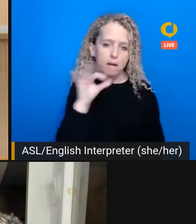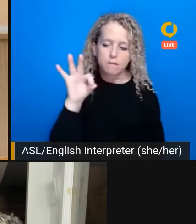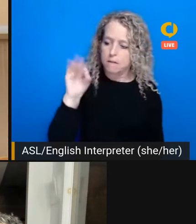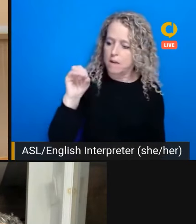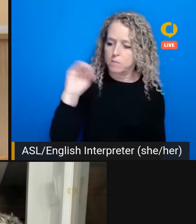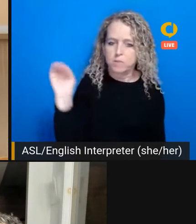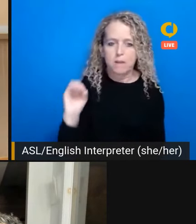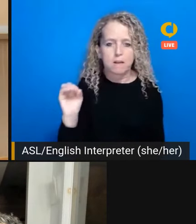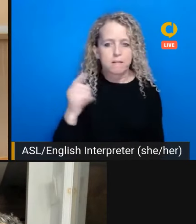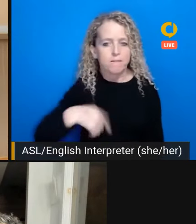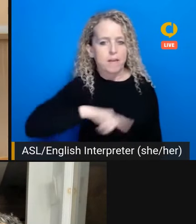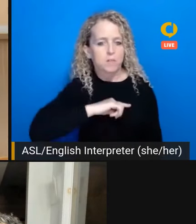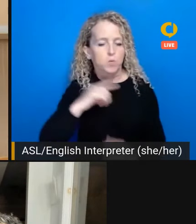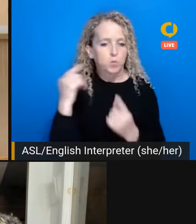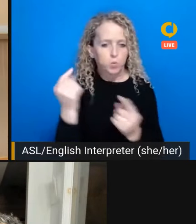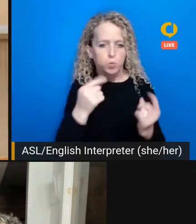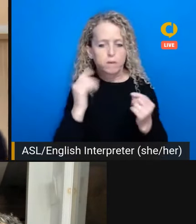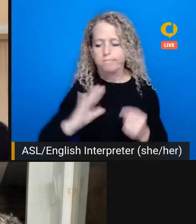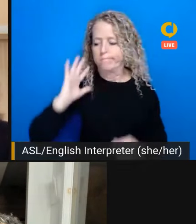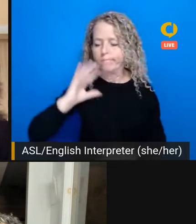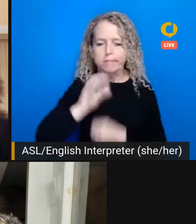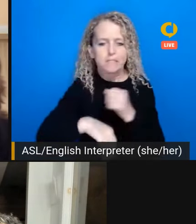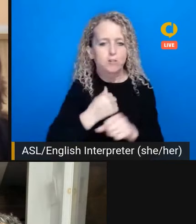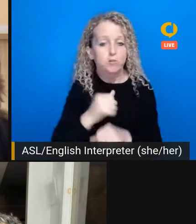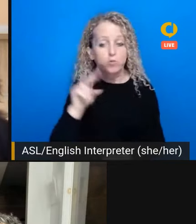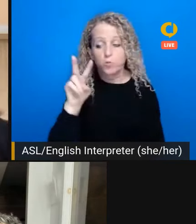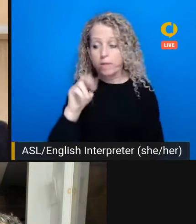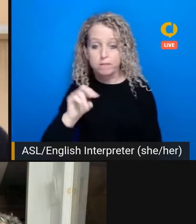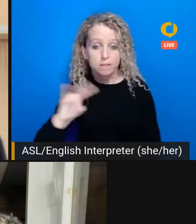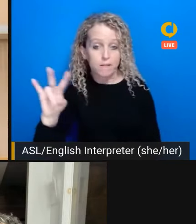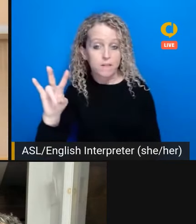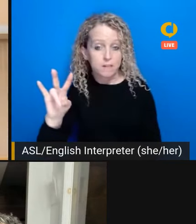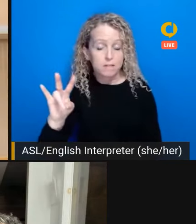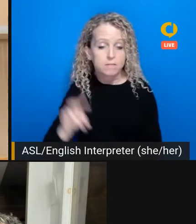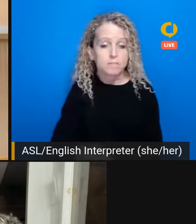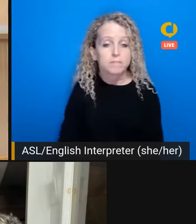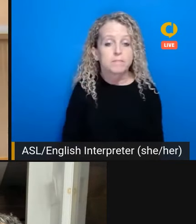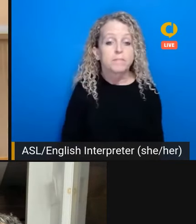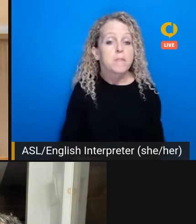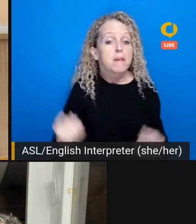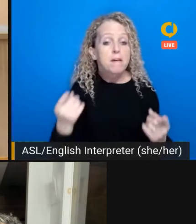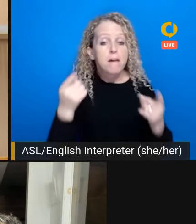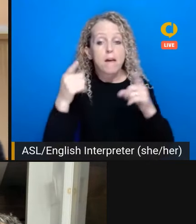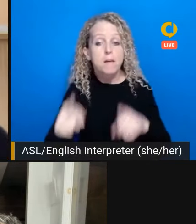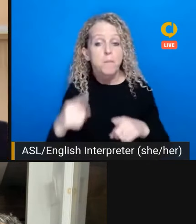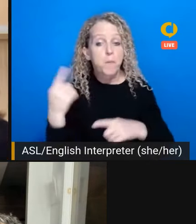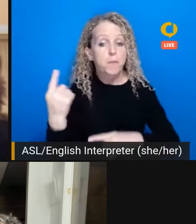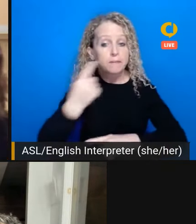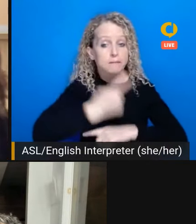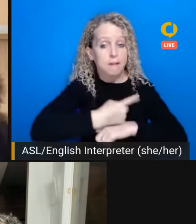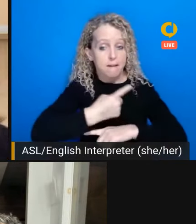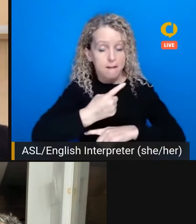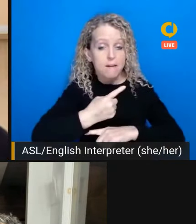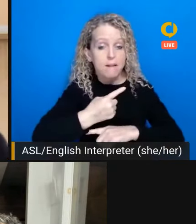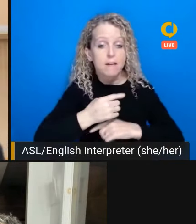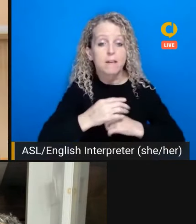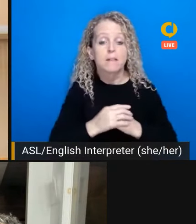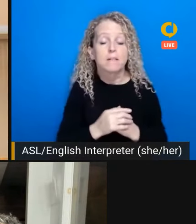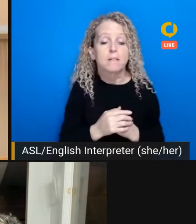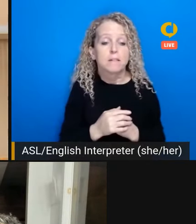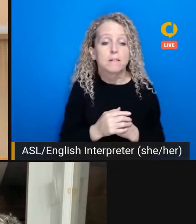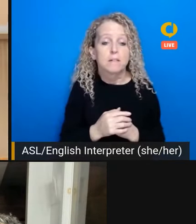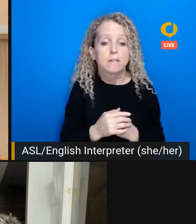doing it back in 2007. And you know what happened? In one spring morning, this country, after moving